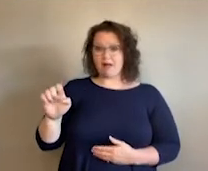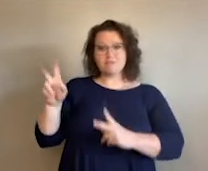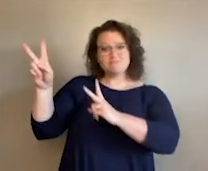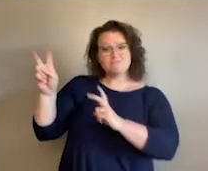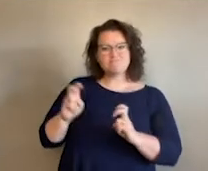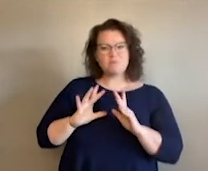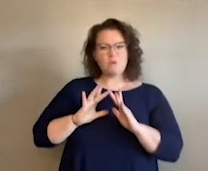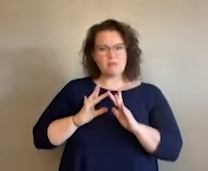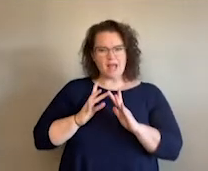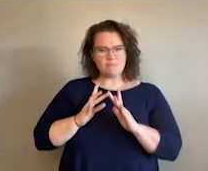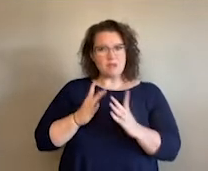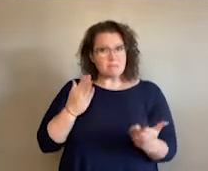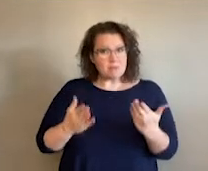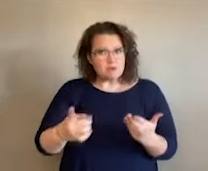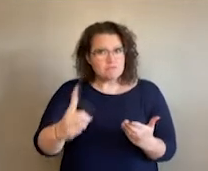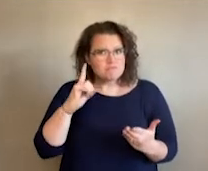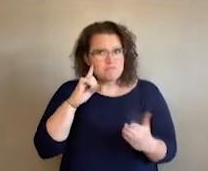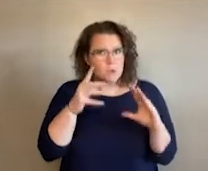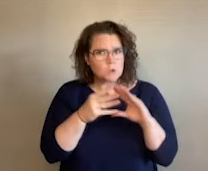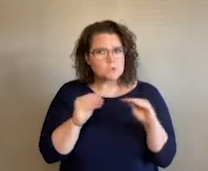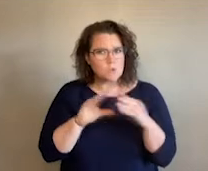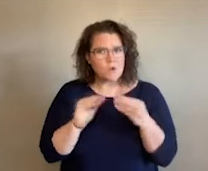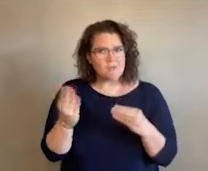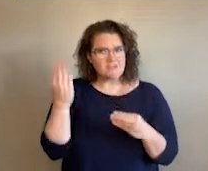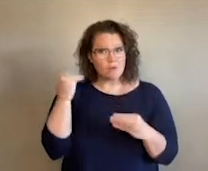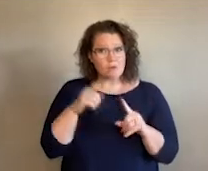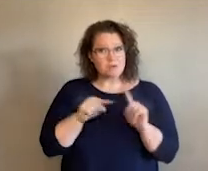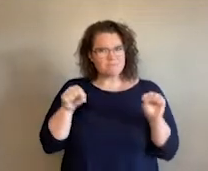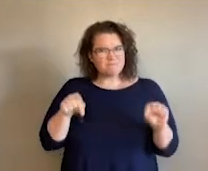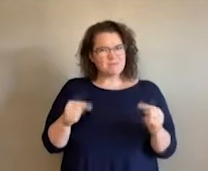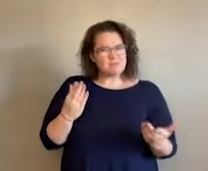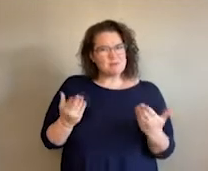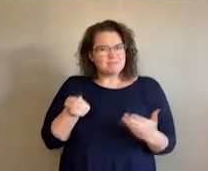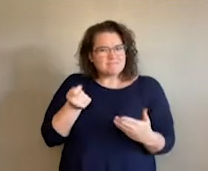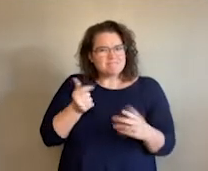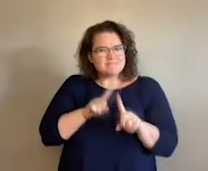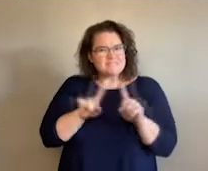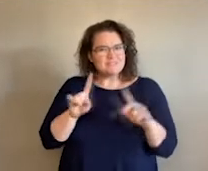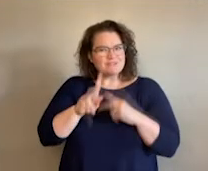Little Red Riding Hood before, but you may not have ever heard this version.